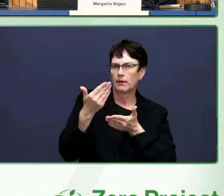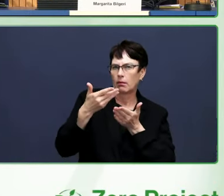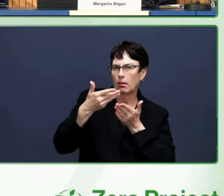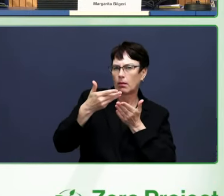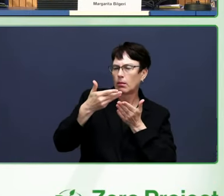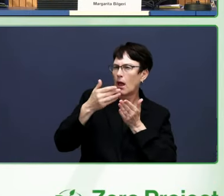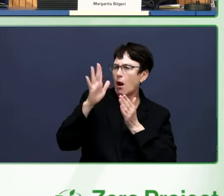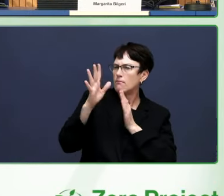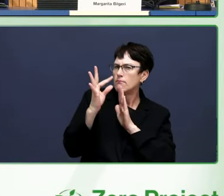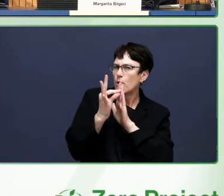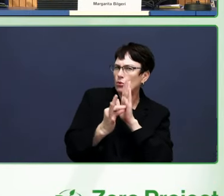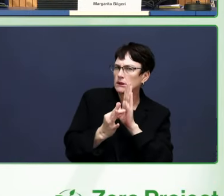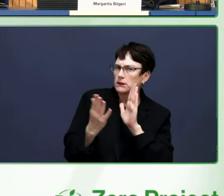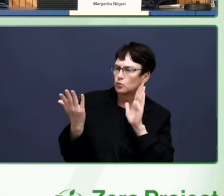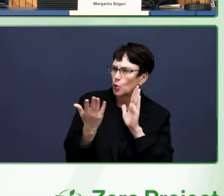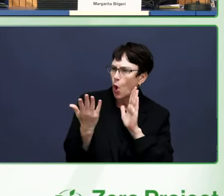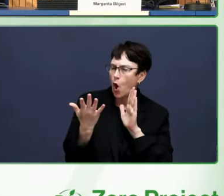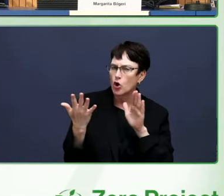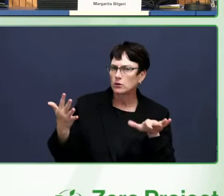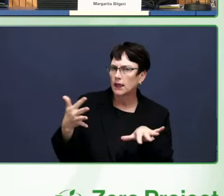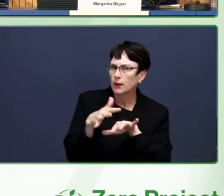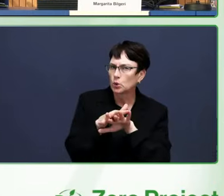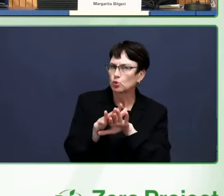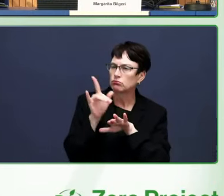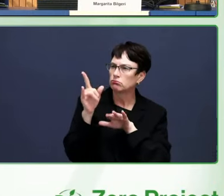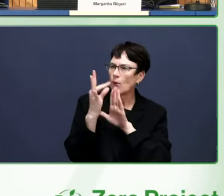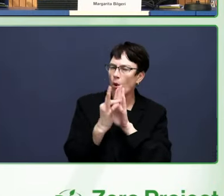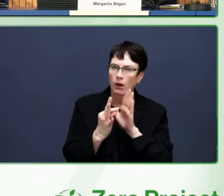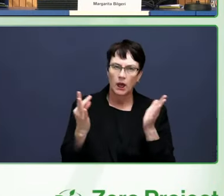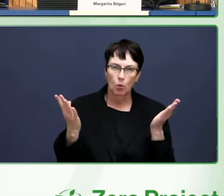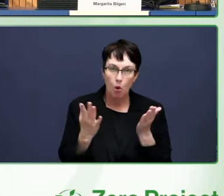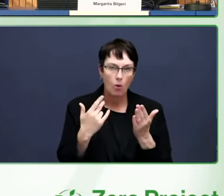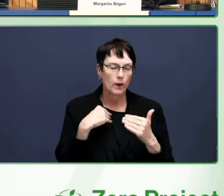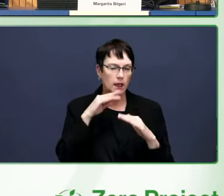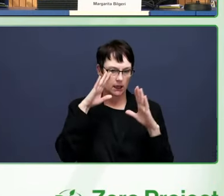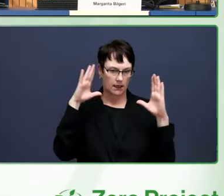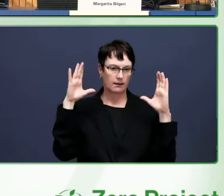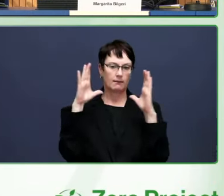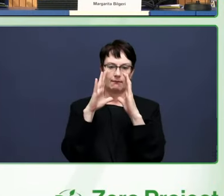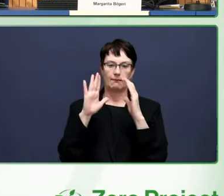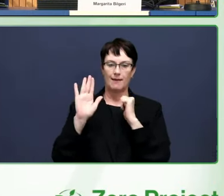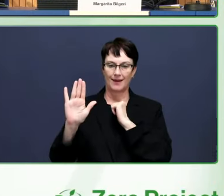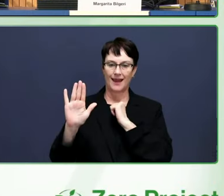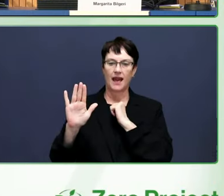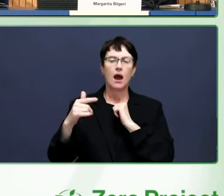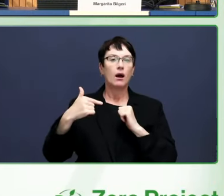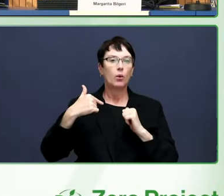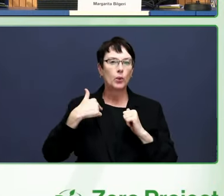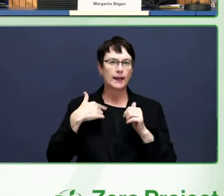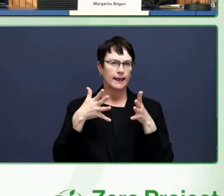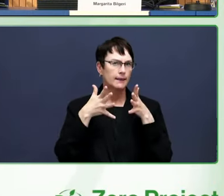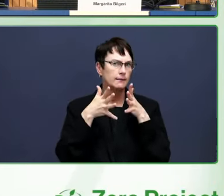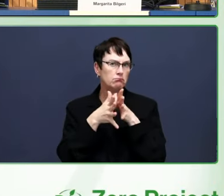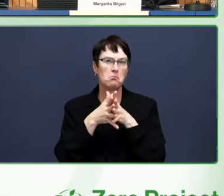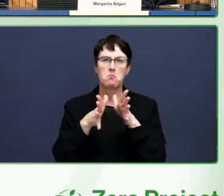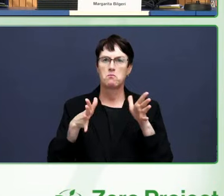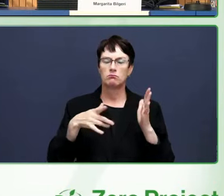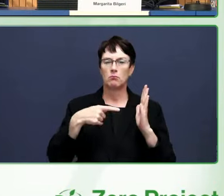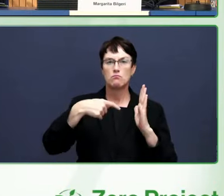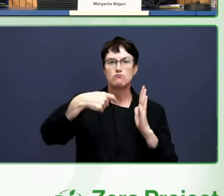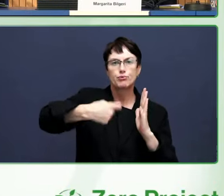focus on their needs. We are elaborating on certain projects and activities